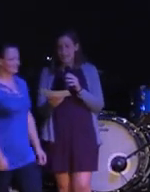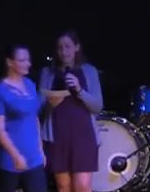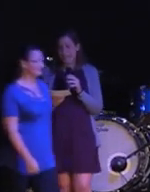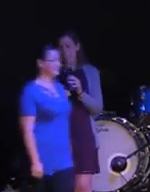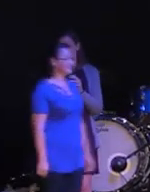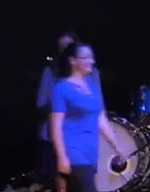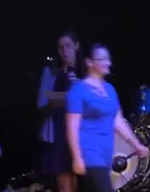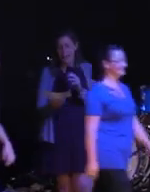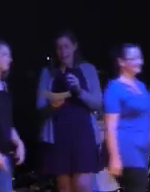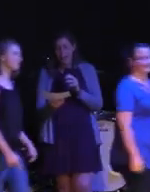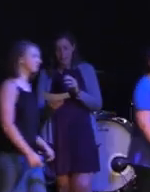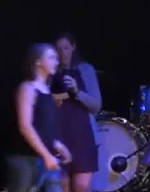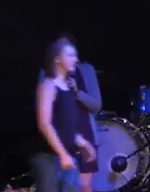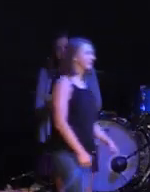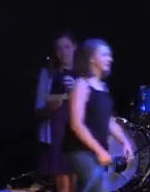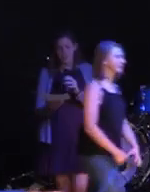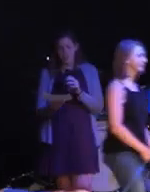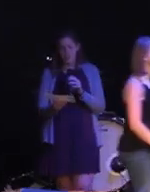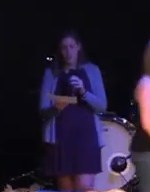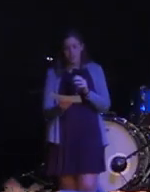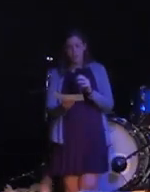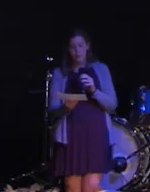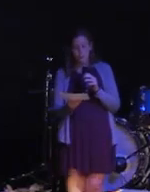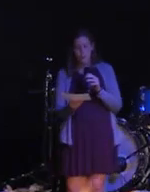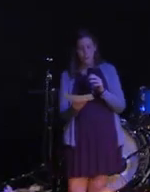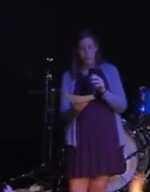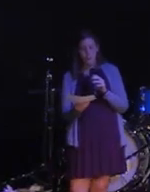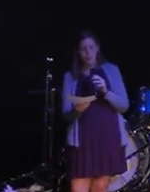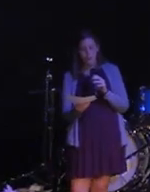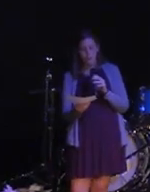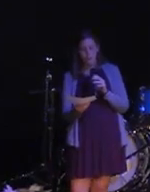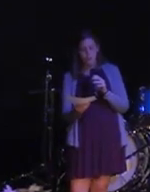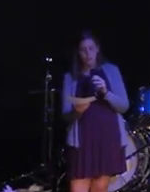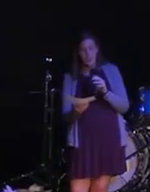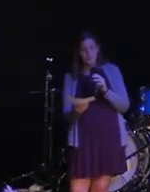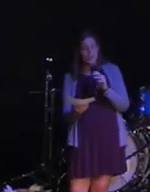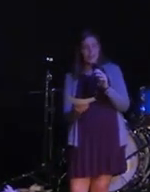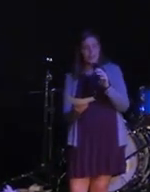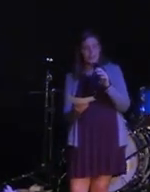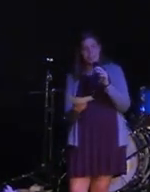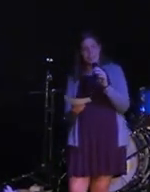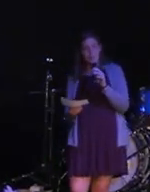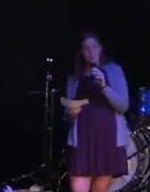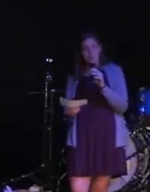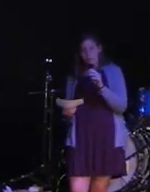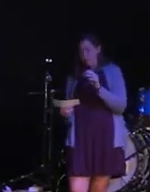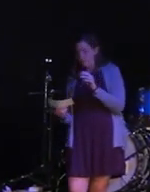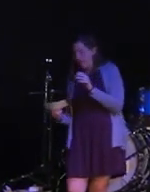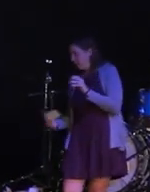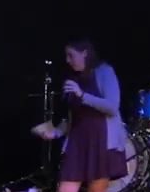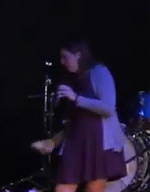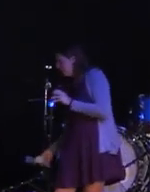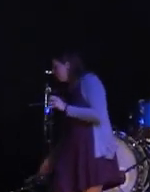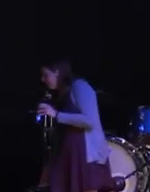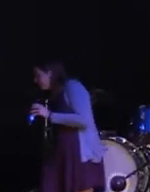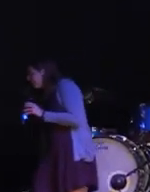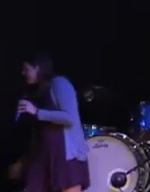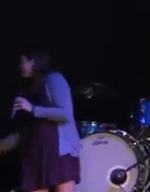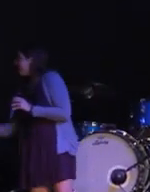This is Highlight, raised by Abby and Olivia Johnson of Rancho Cordova, California. Highlight is their fourth puppy.